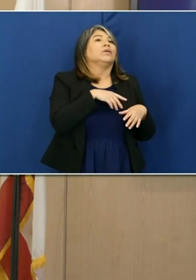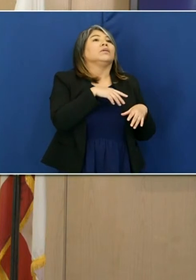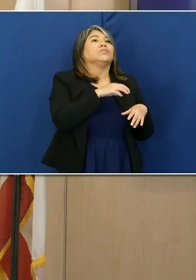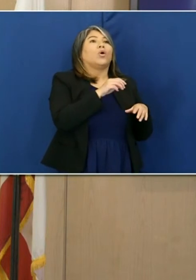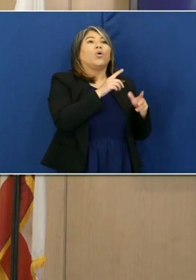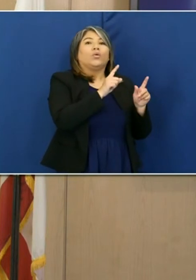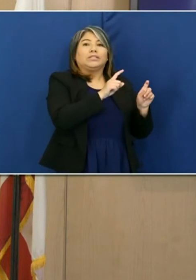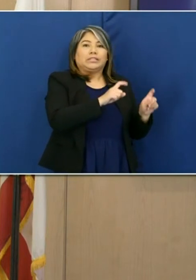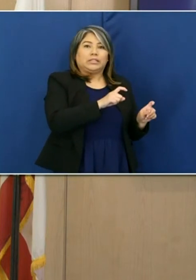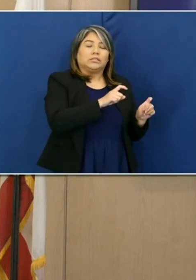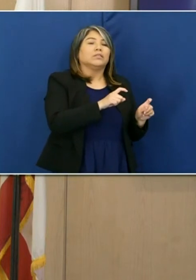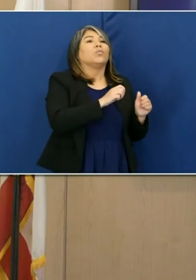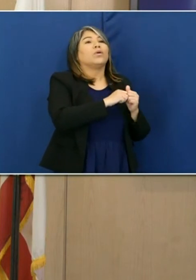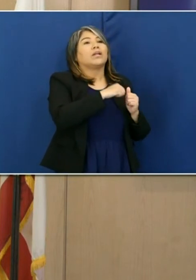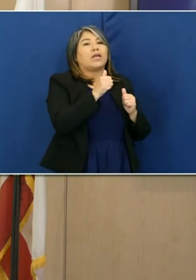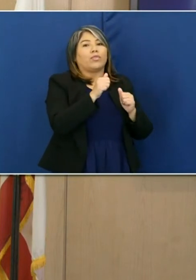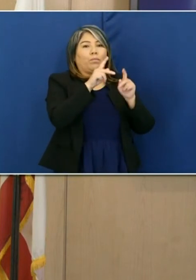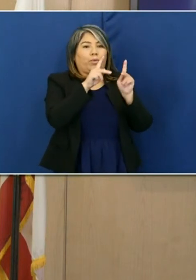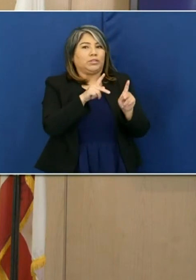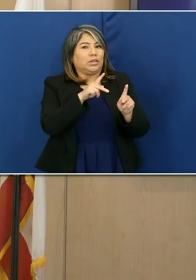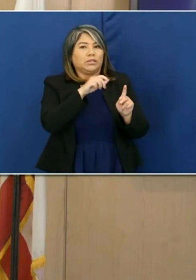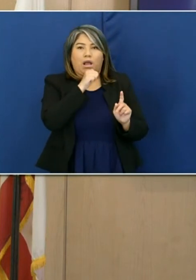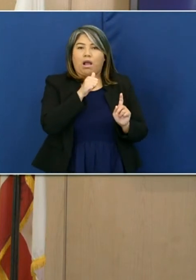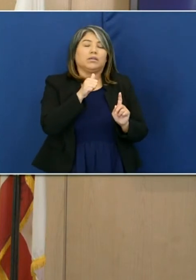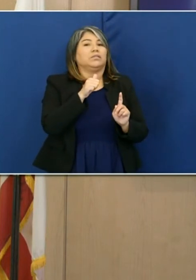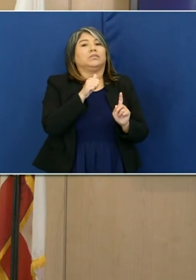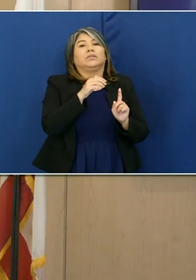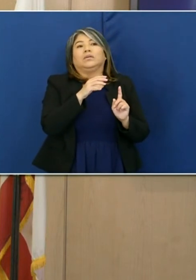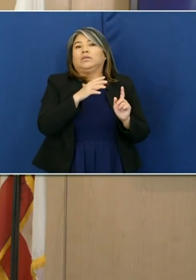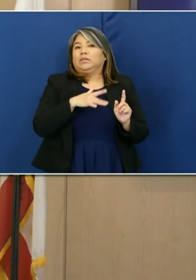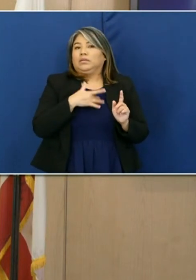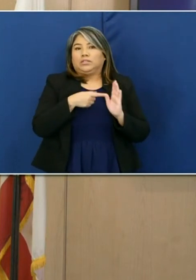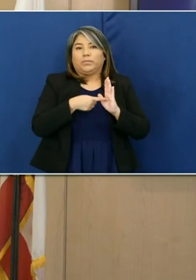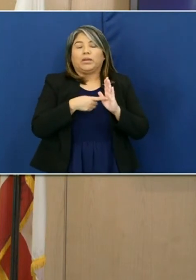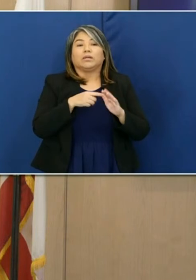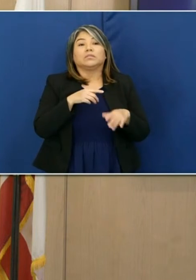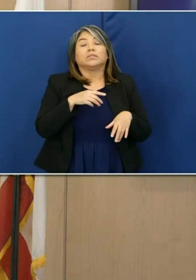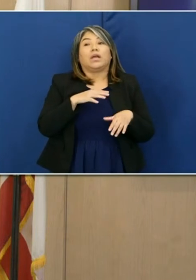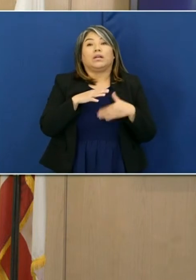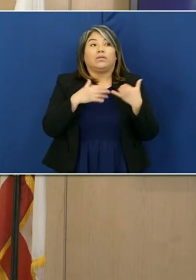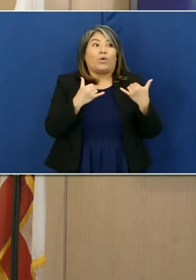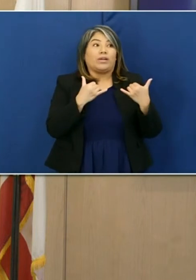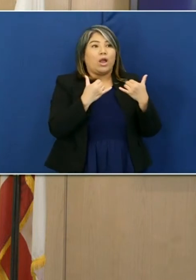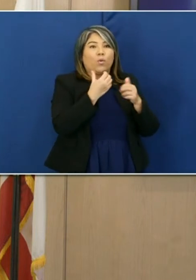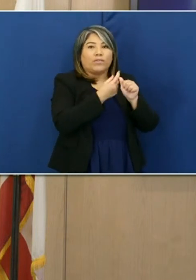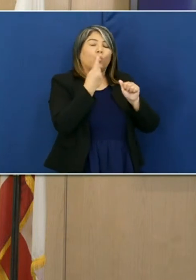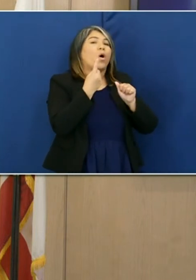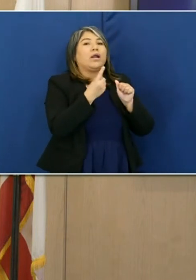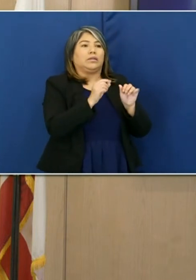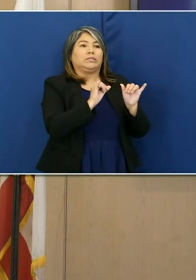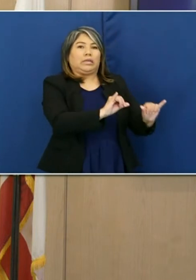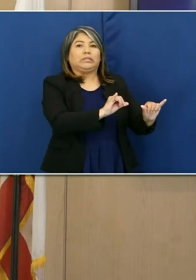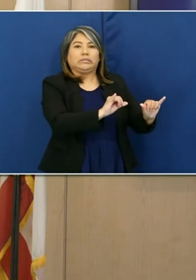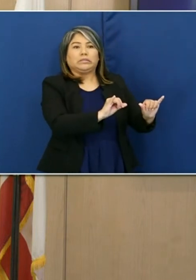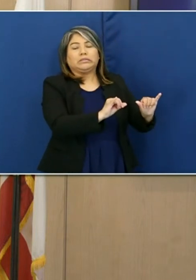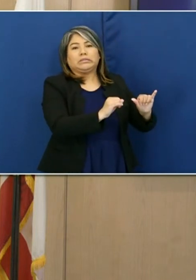with the asymptomatic individual in that household are being tested today, and they're all obviously quarantined or isolated depending on which is